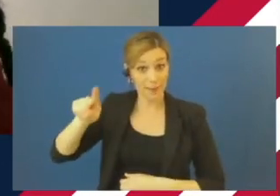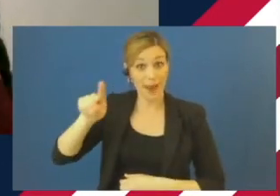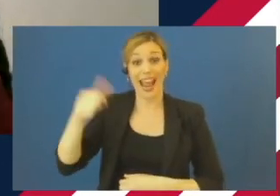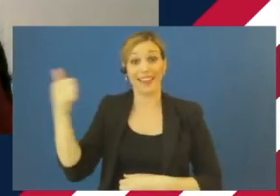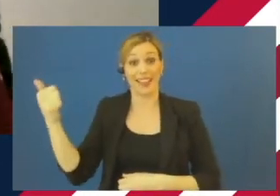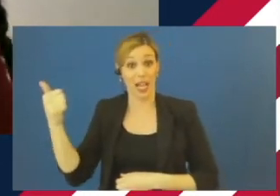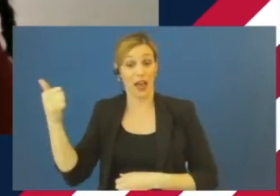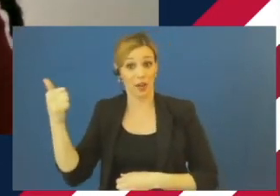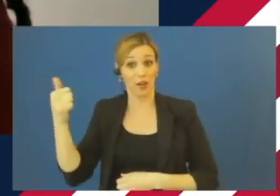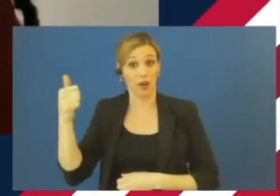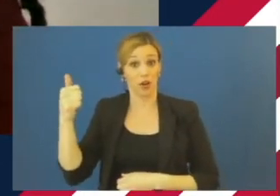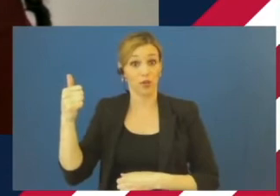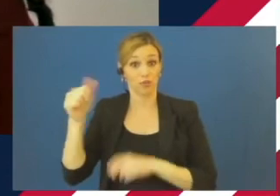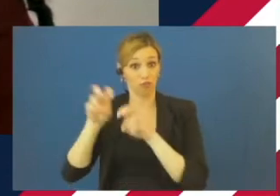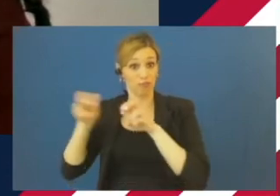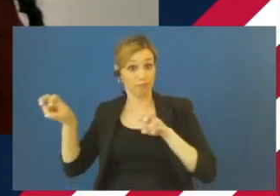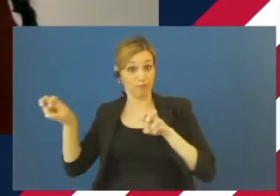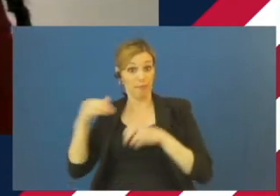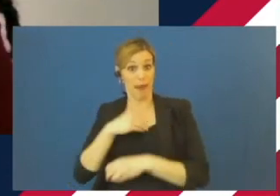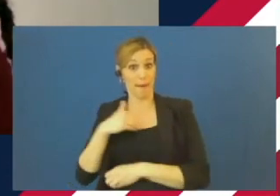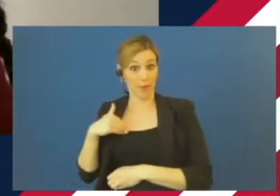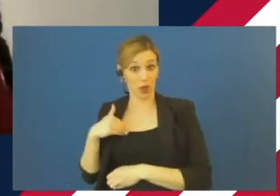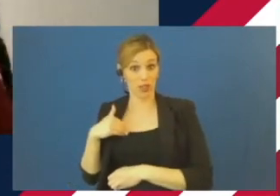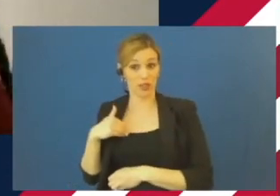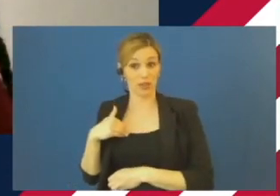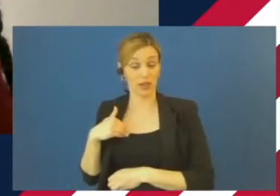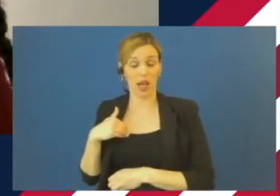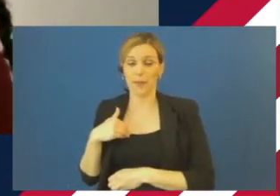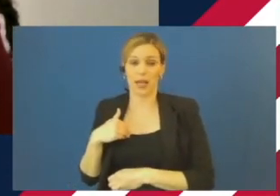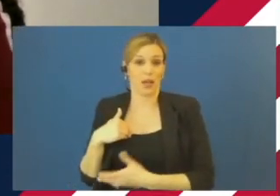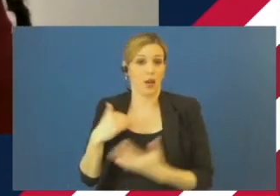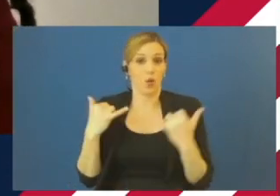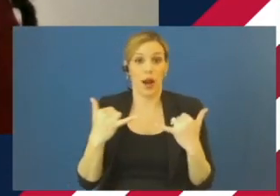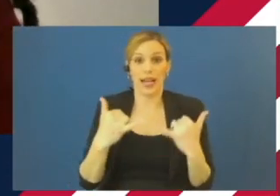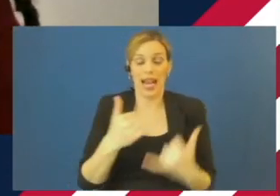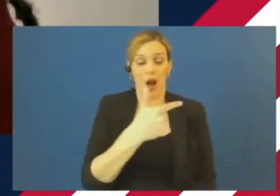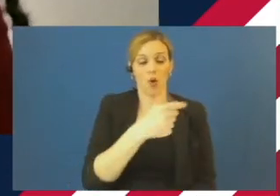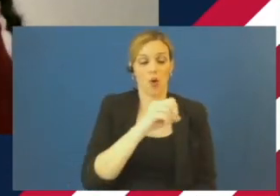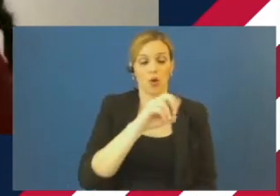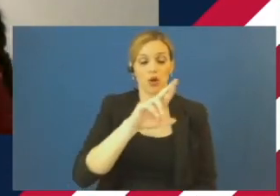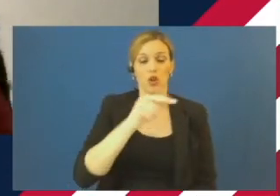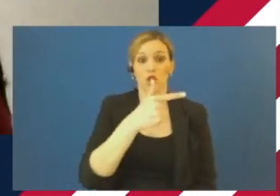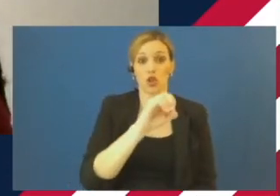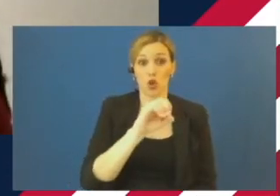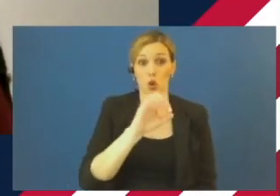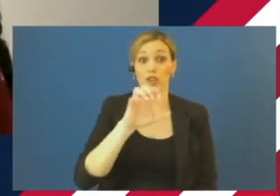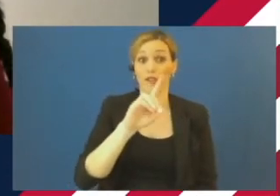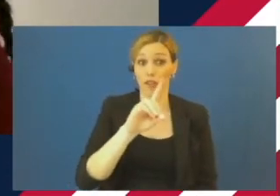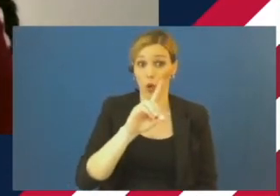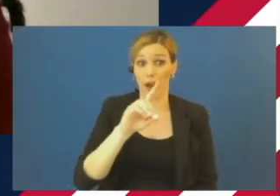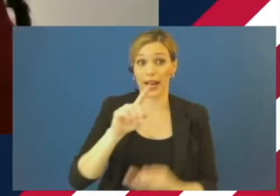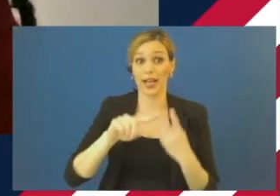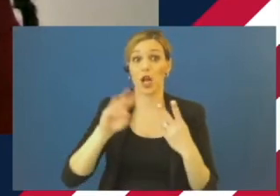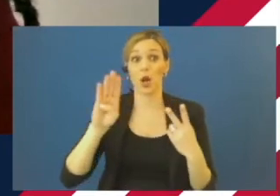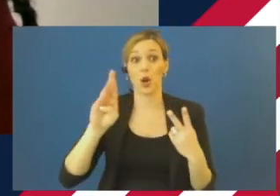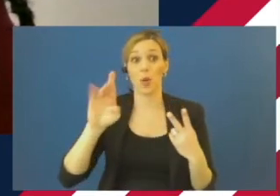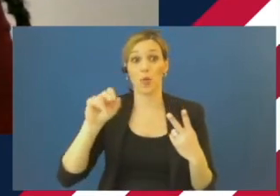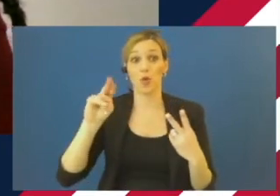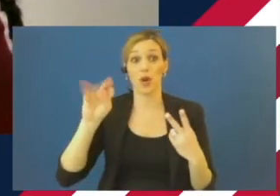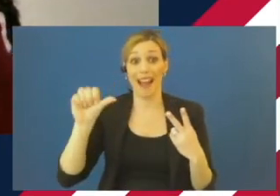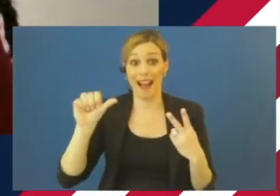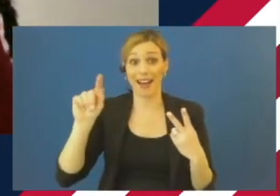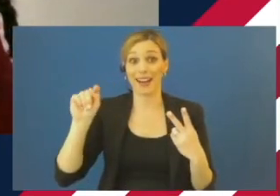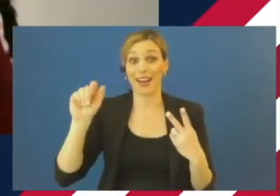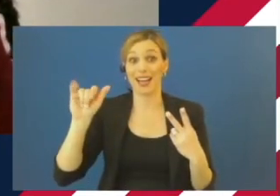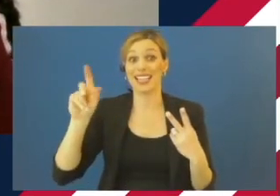For the past 32 days following the wrongful murders of George Floyd and Breonna Taylor, I have been on the streets of Washington, D.C. with a dynamic group of young Black